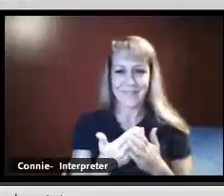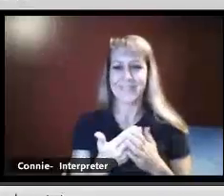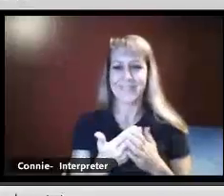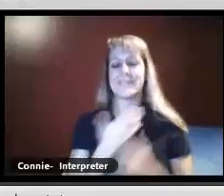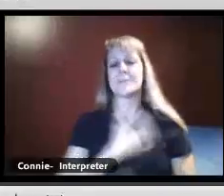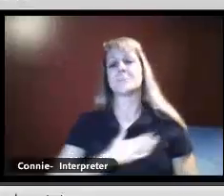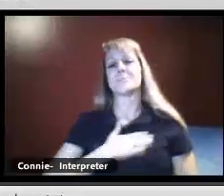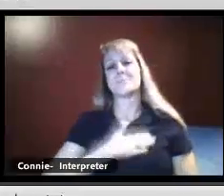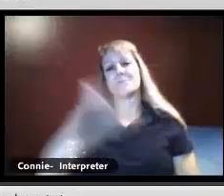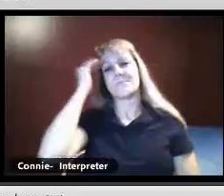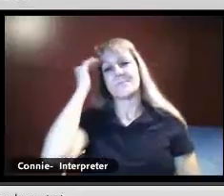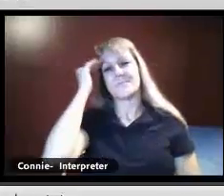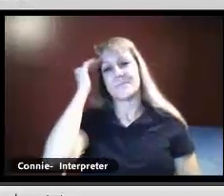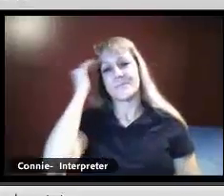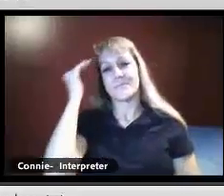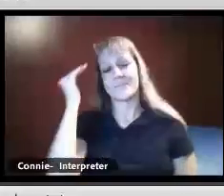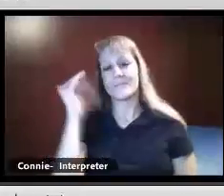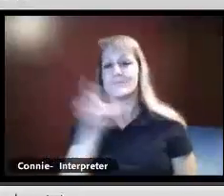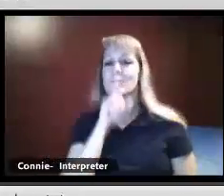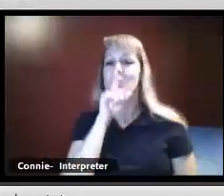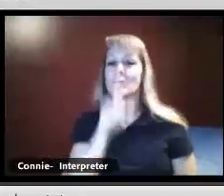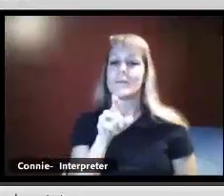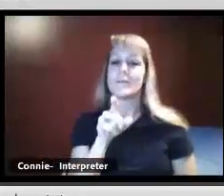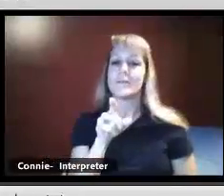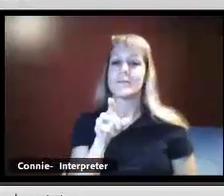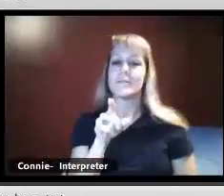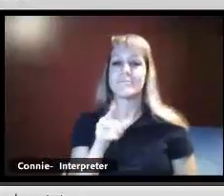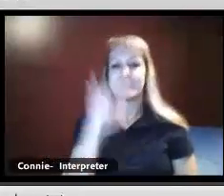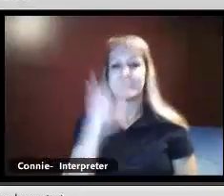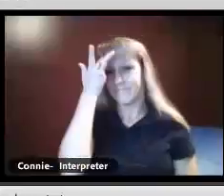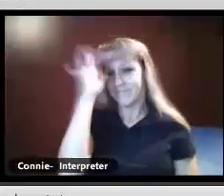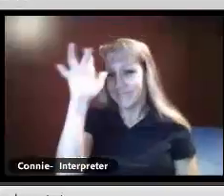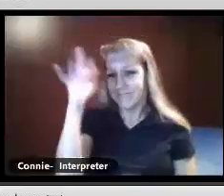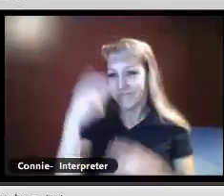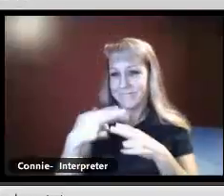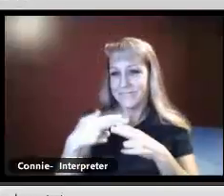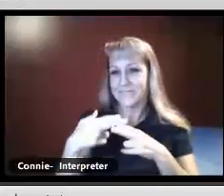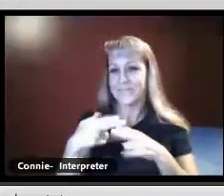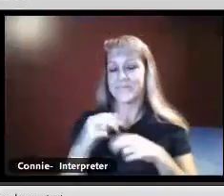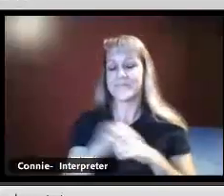that this is really, actually it's a very clever name. It's